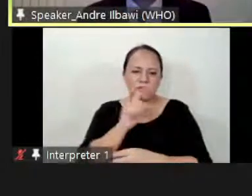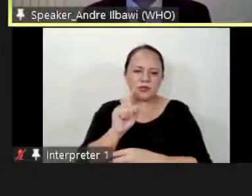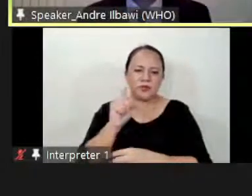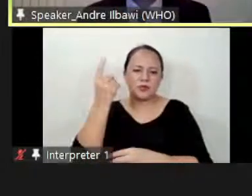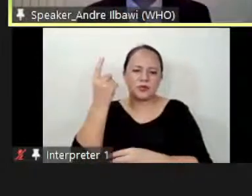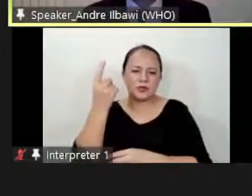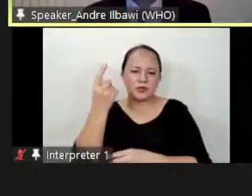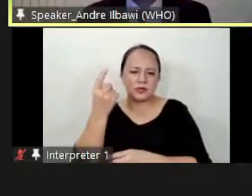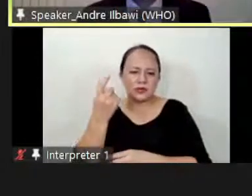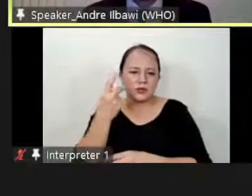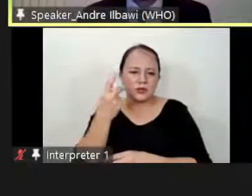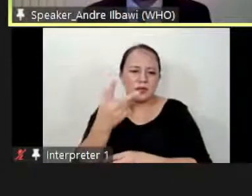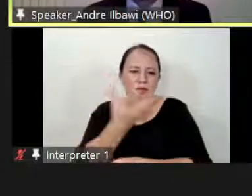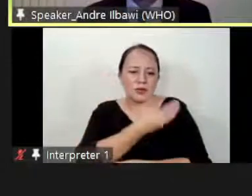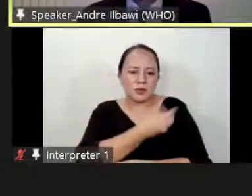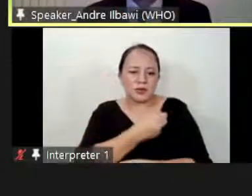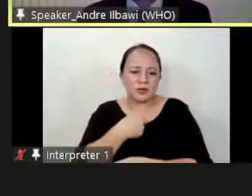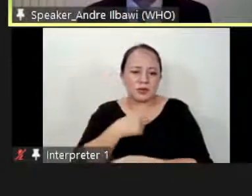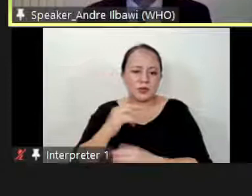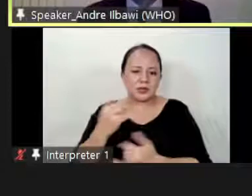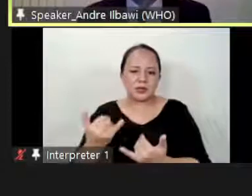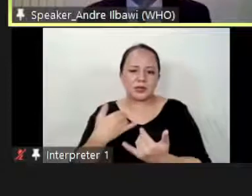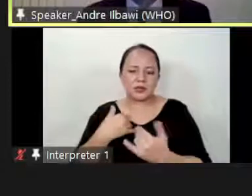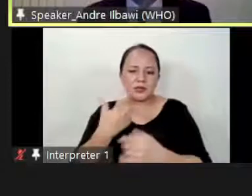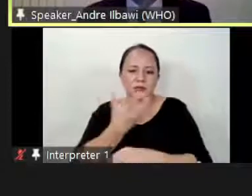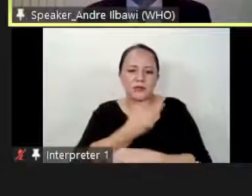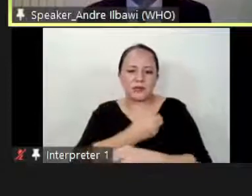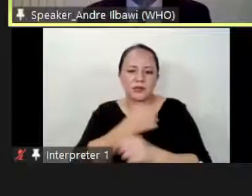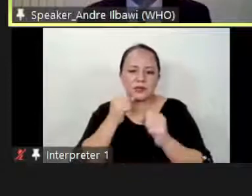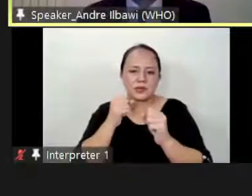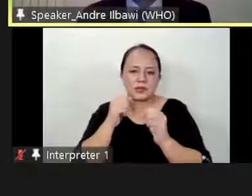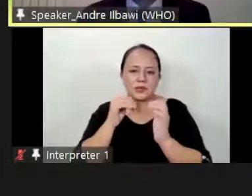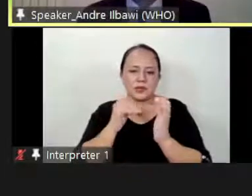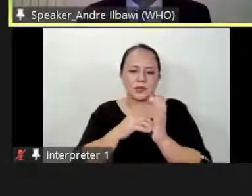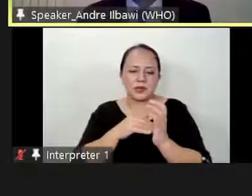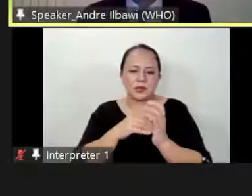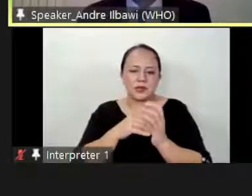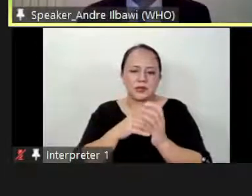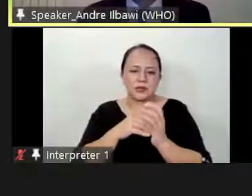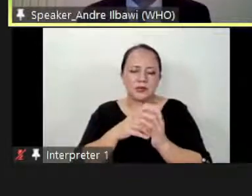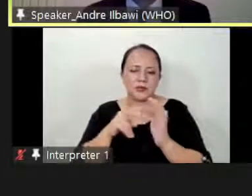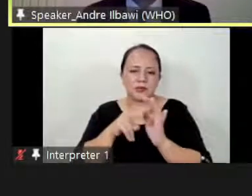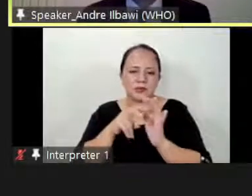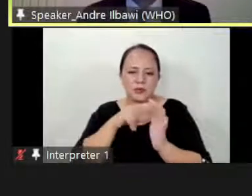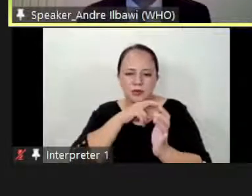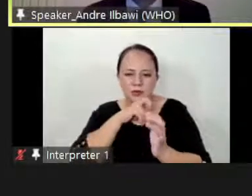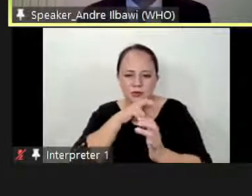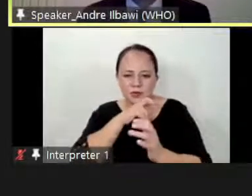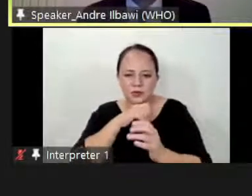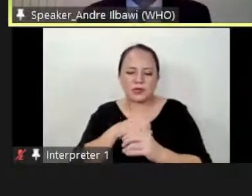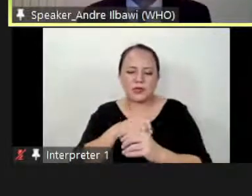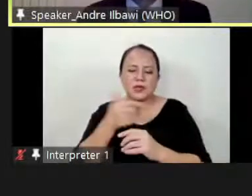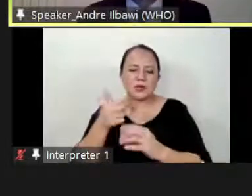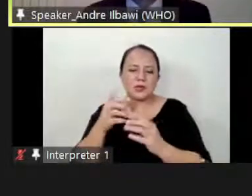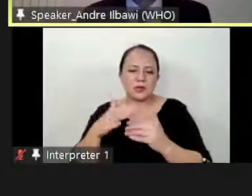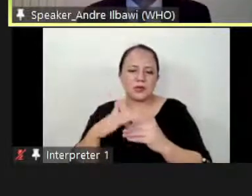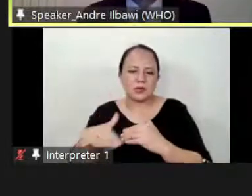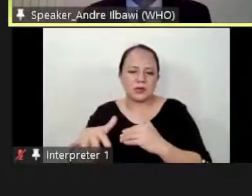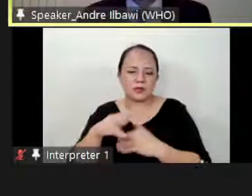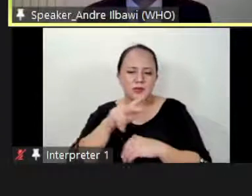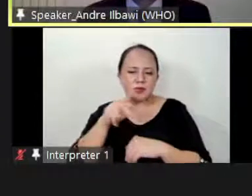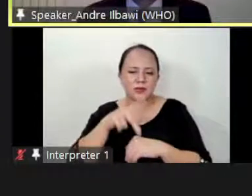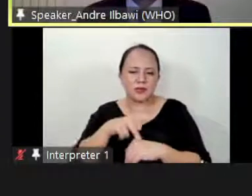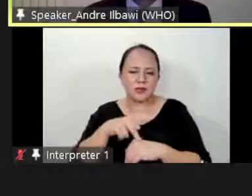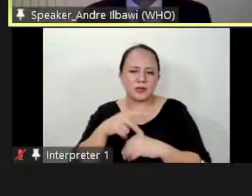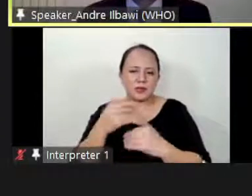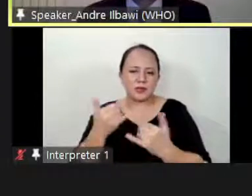was hepatitis vaccination, and now it's vaccination against human papillomavirus or HPV, another area where the Philippines has